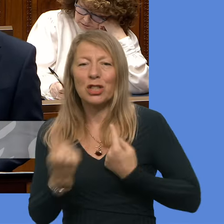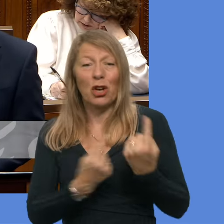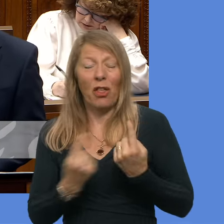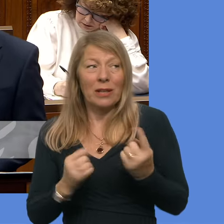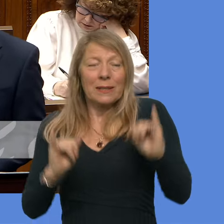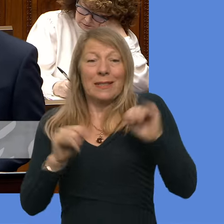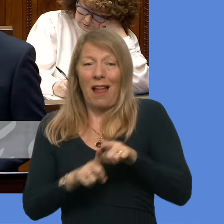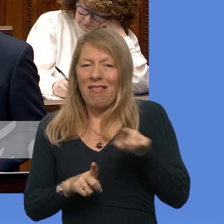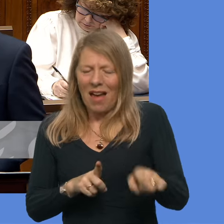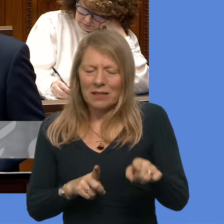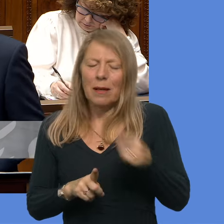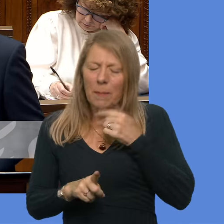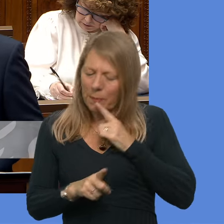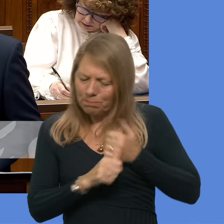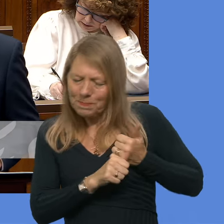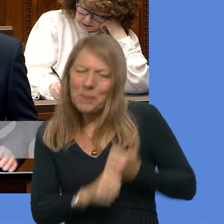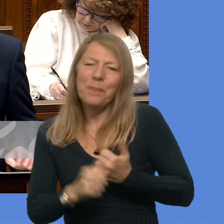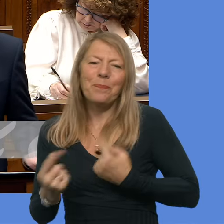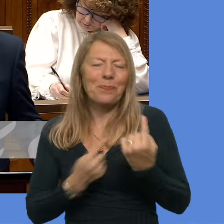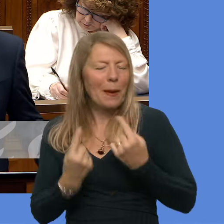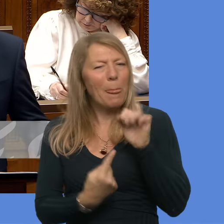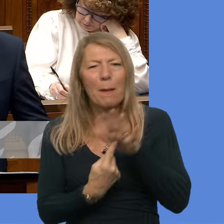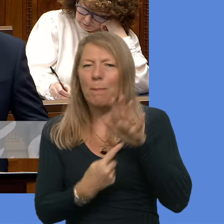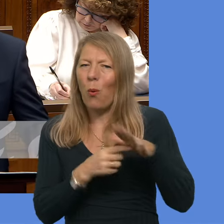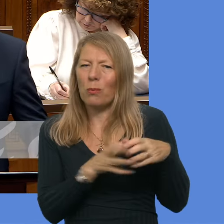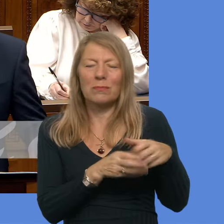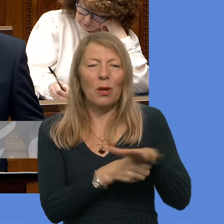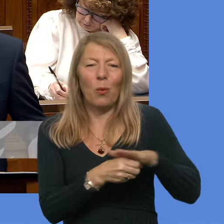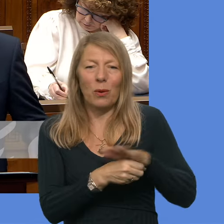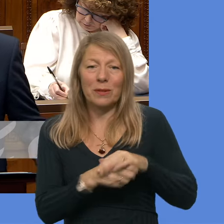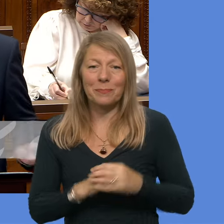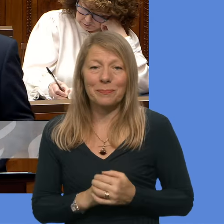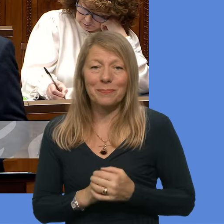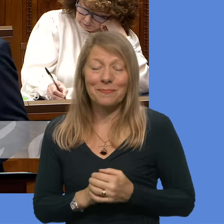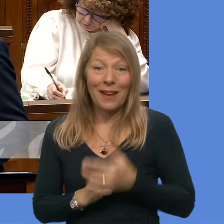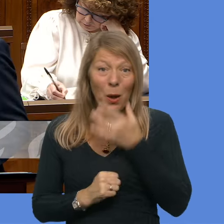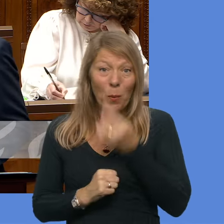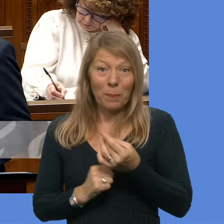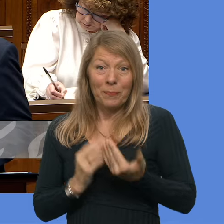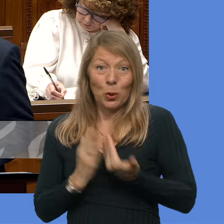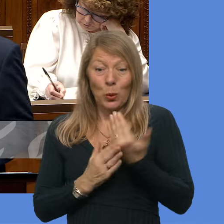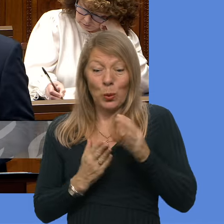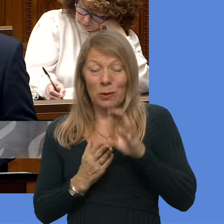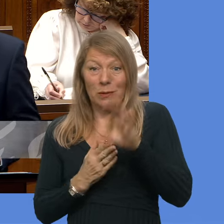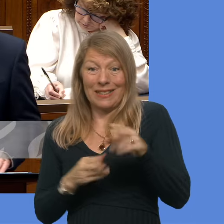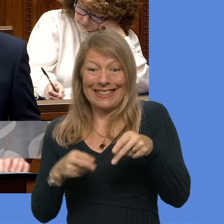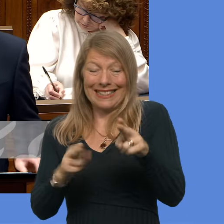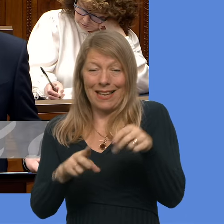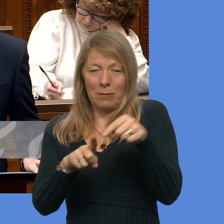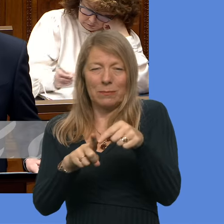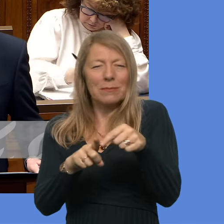along, then that people do pull together to try and provide support to each other. I hope that in the scheme that I have funded, being run through the